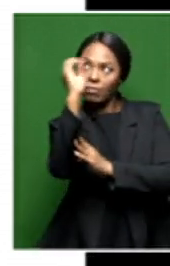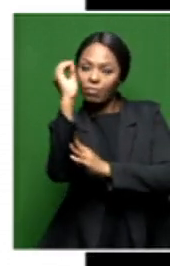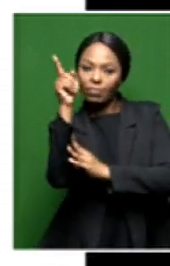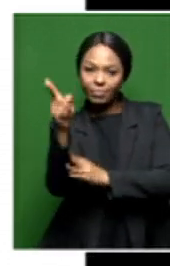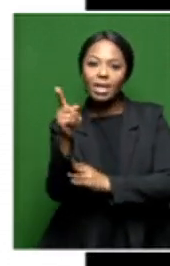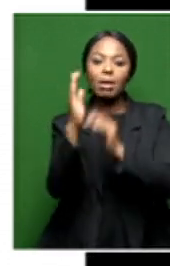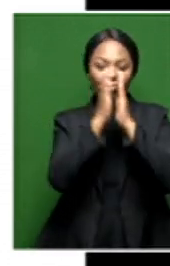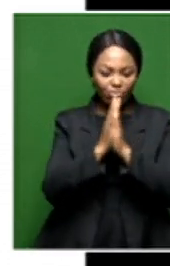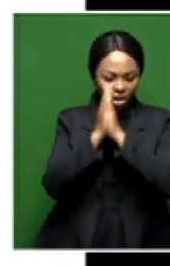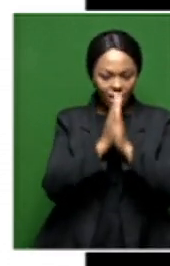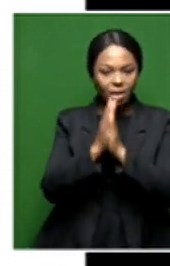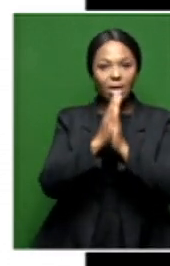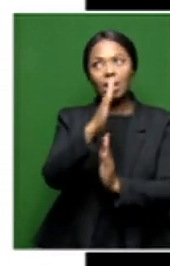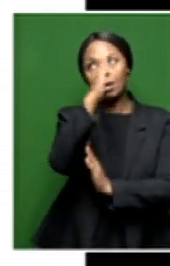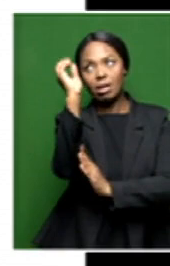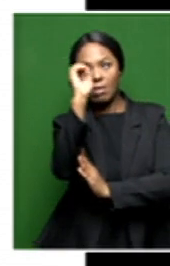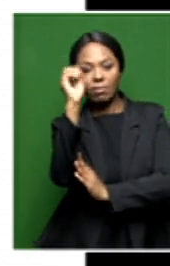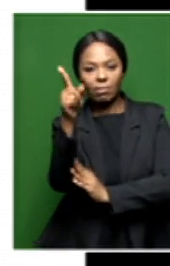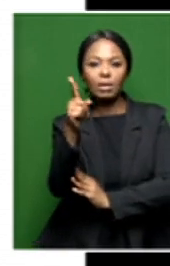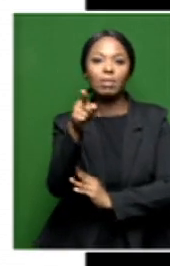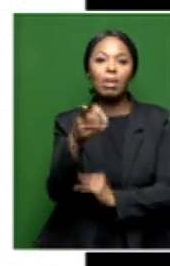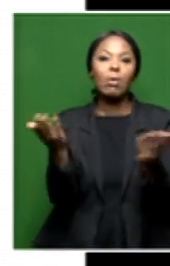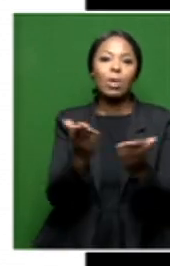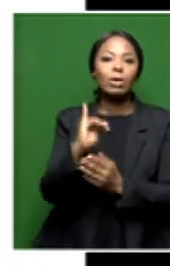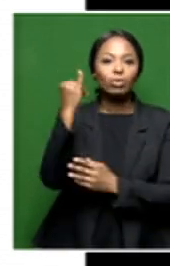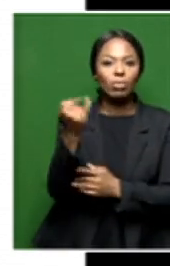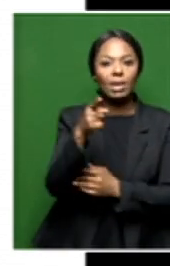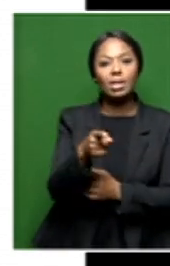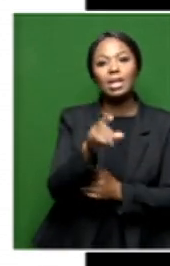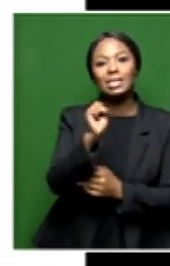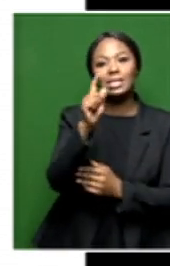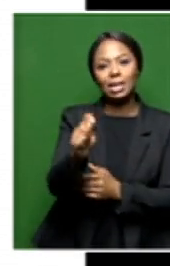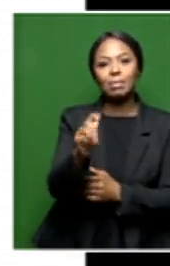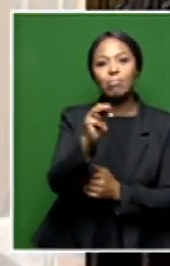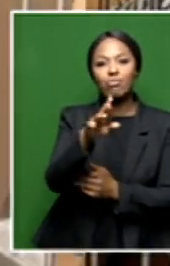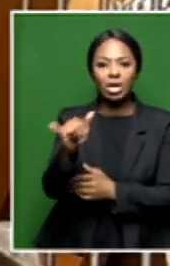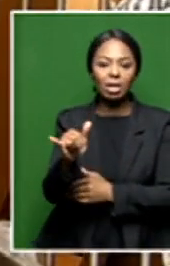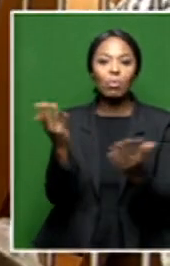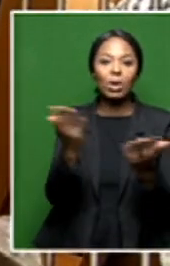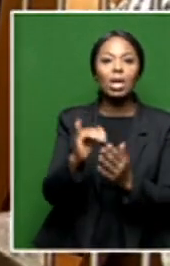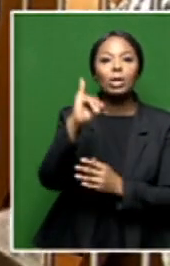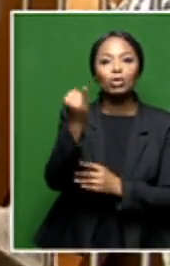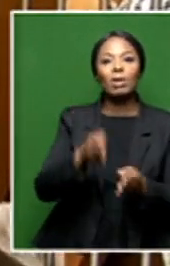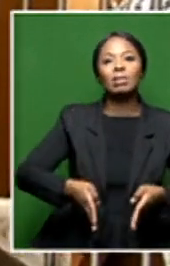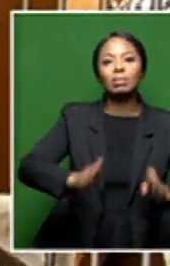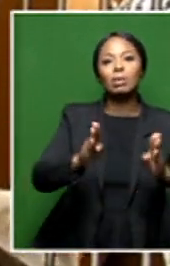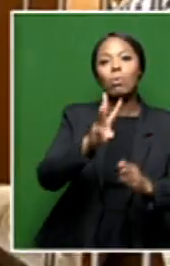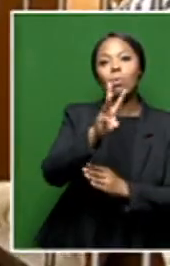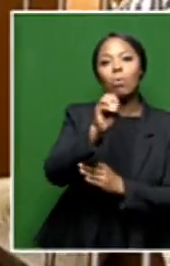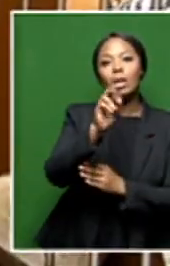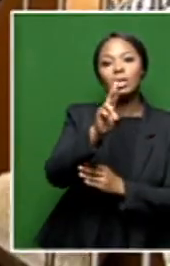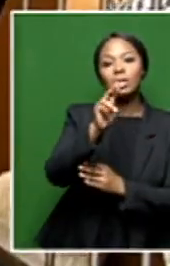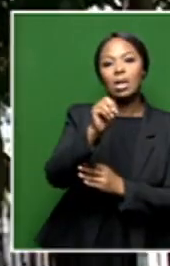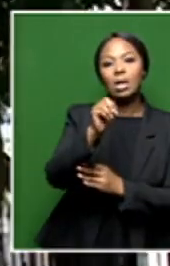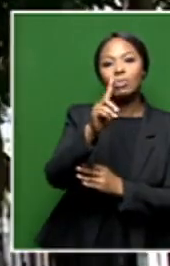evening prayer at St. Mary's Cathedral in Johannesburg in Wanderers Street, a tradition that was